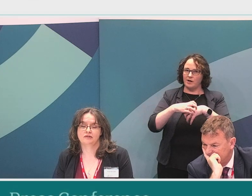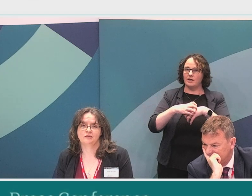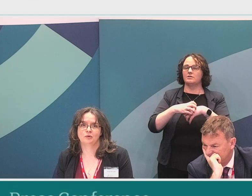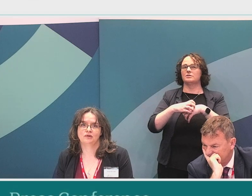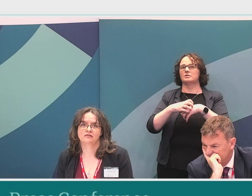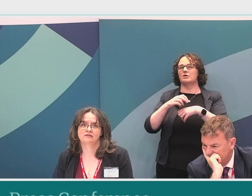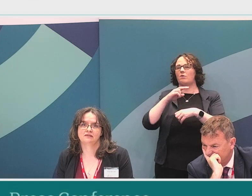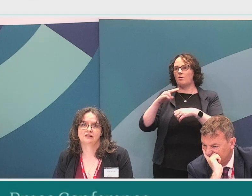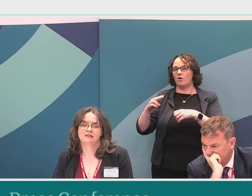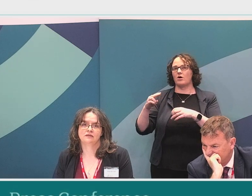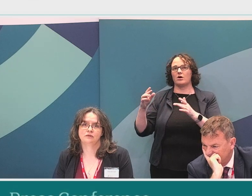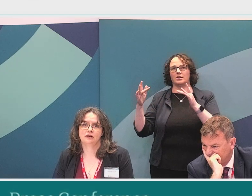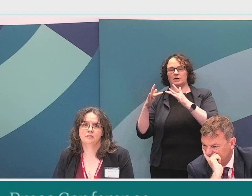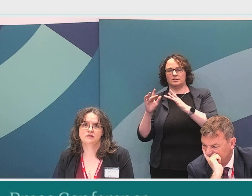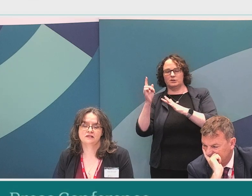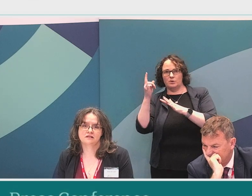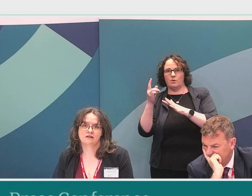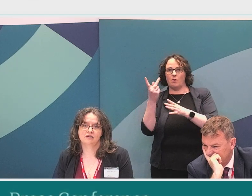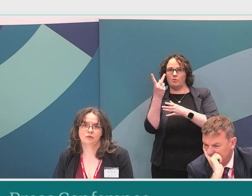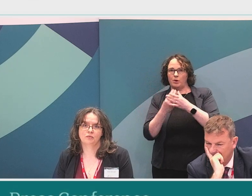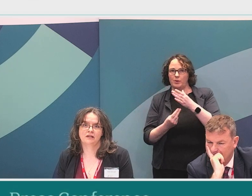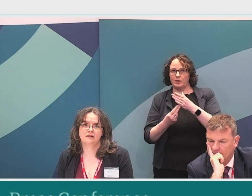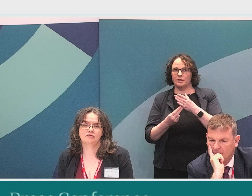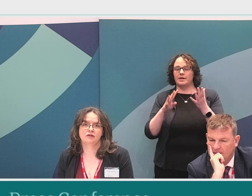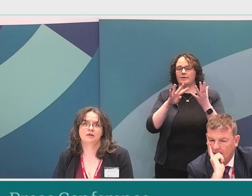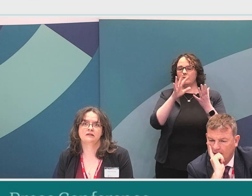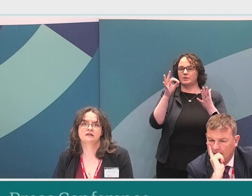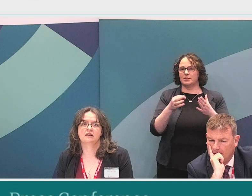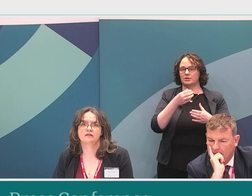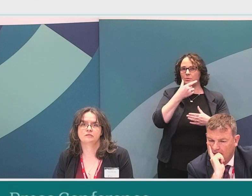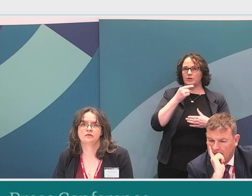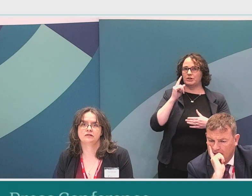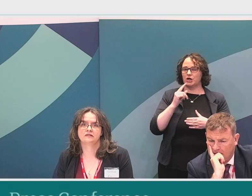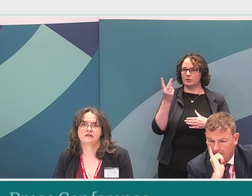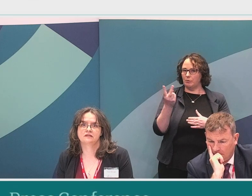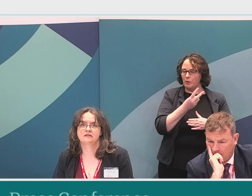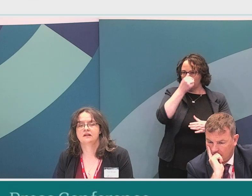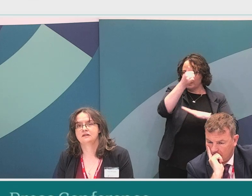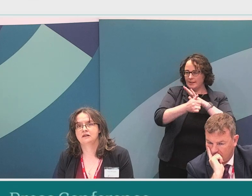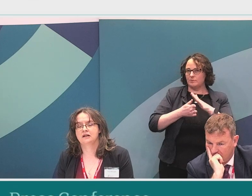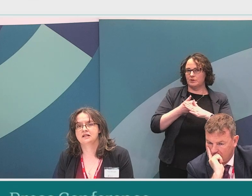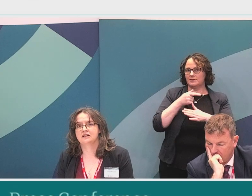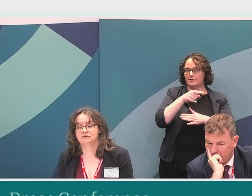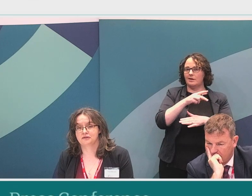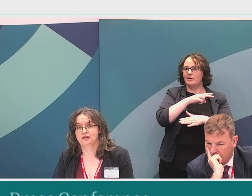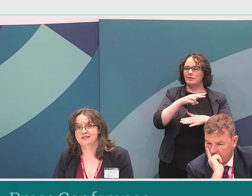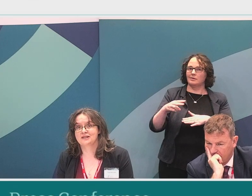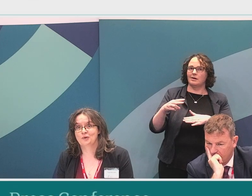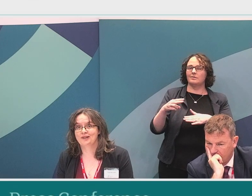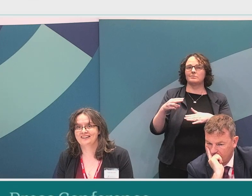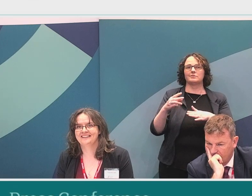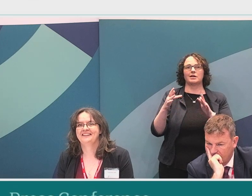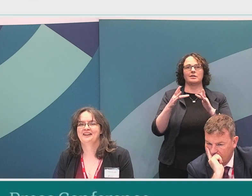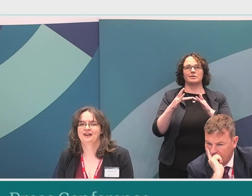experiencing both. So 9% of both male and females have experienced this contact